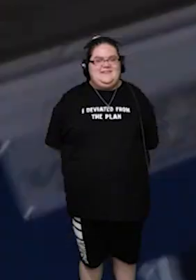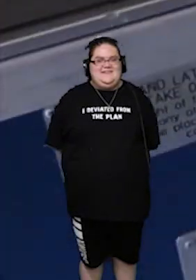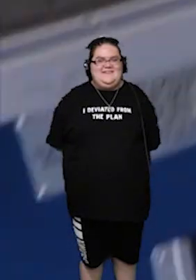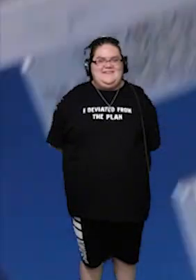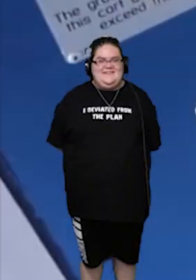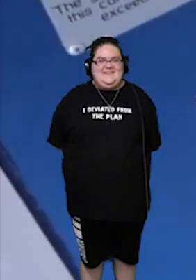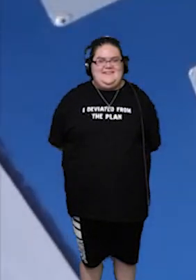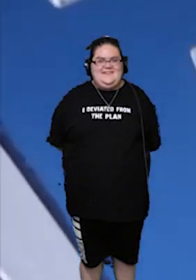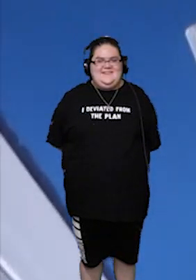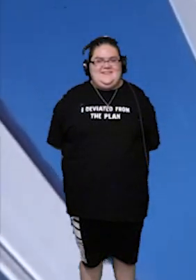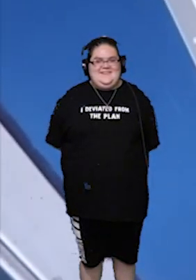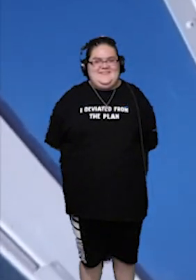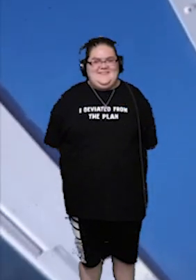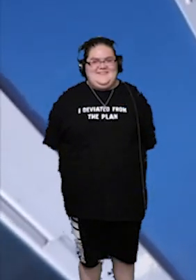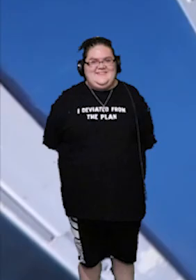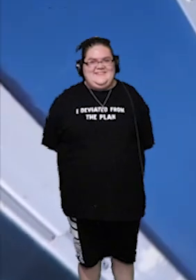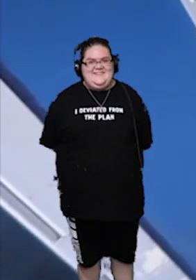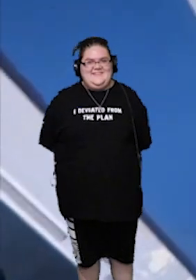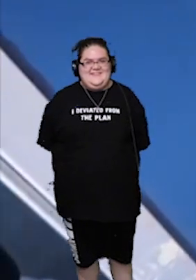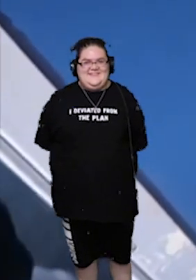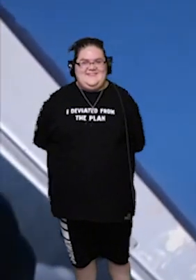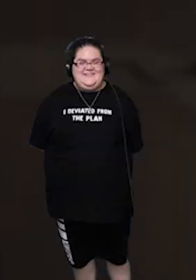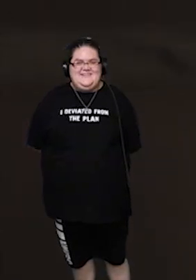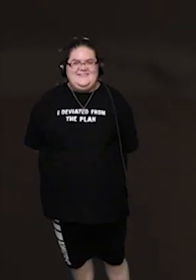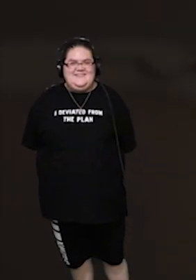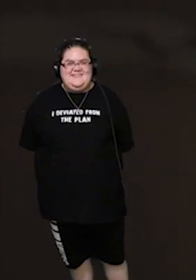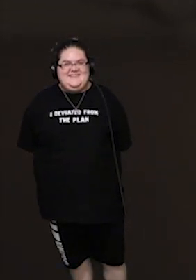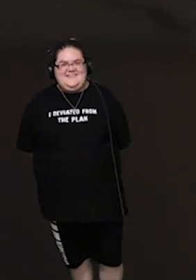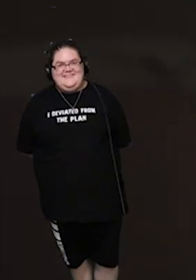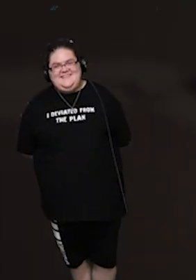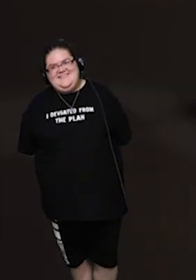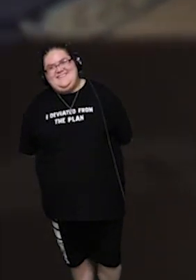found Toby. Oh. I wanted to grab feet, bro.